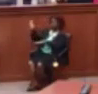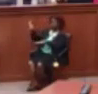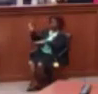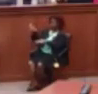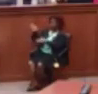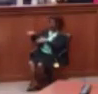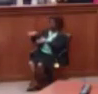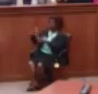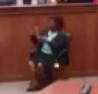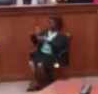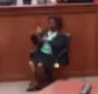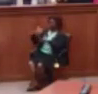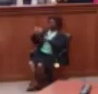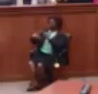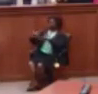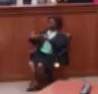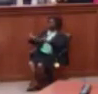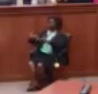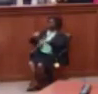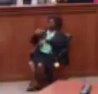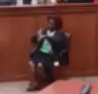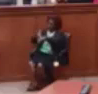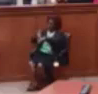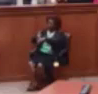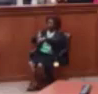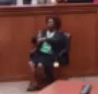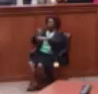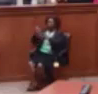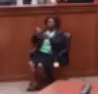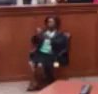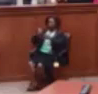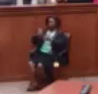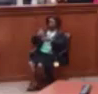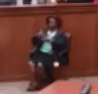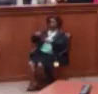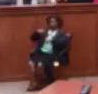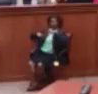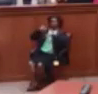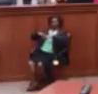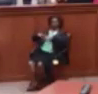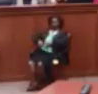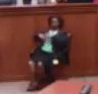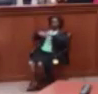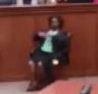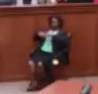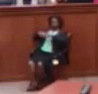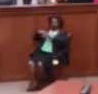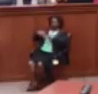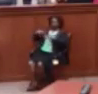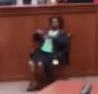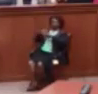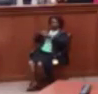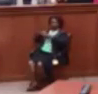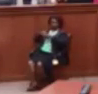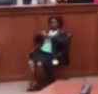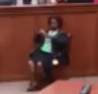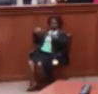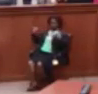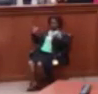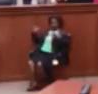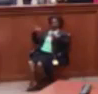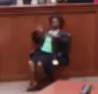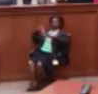being able to roll something out in a unified format so that regardless of where the student lives, regardless of their